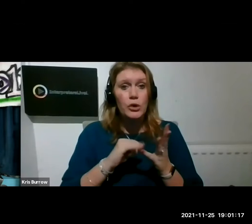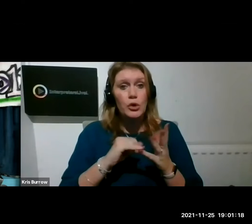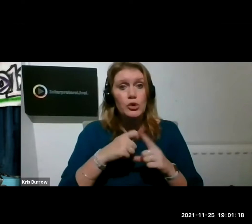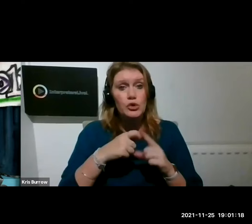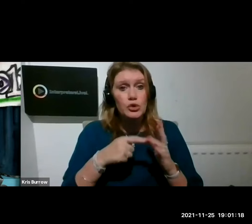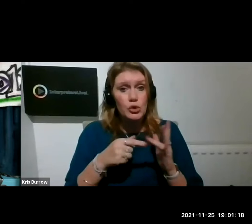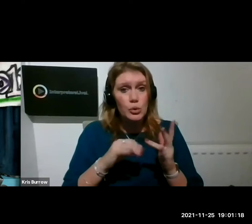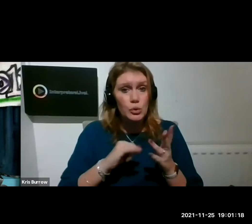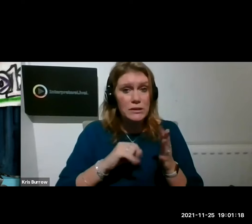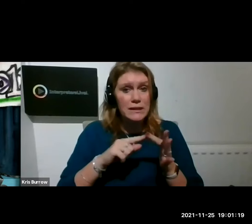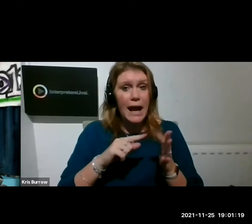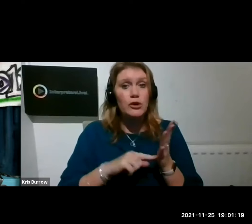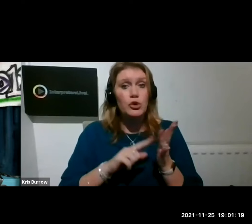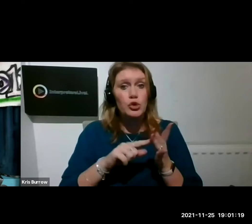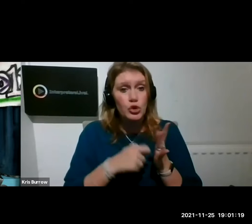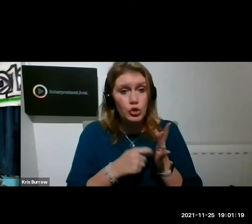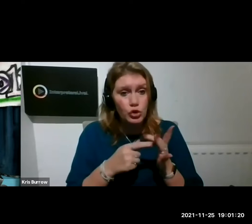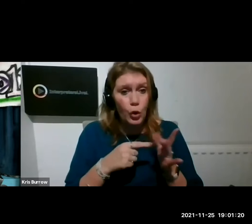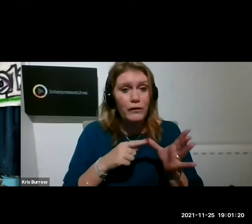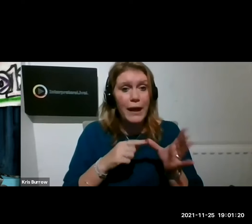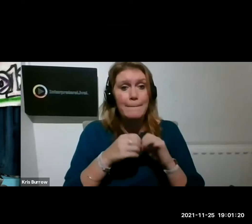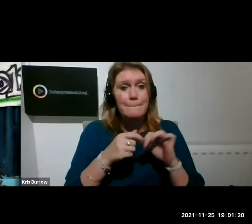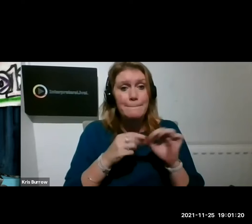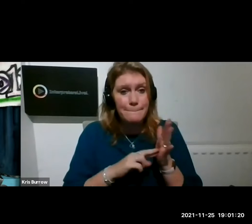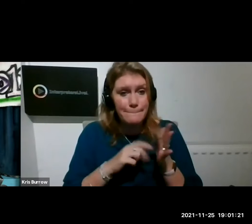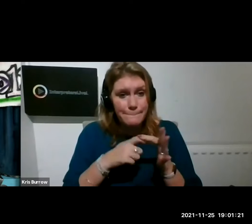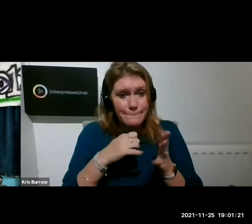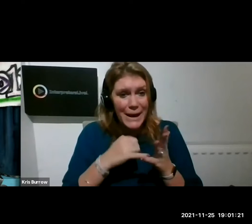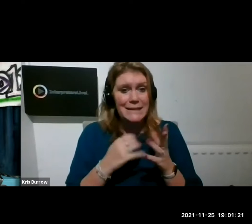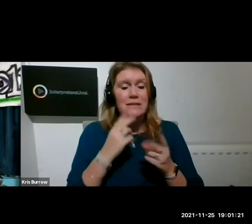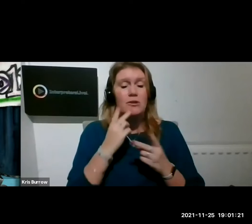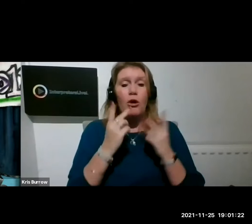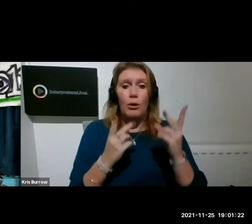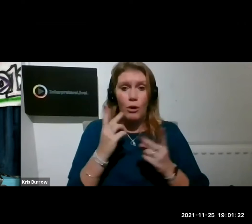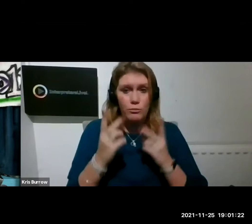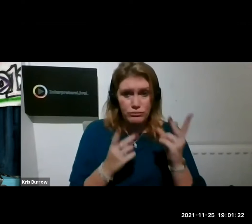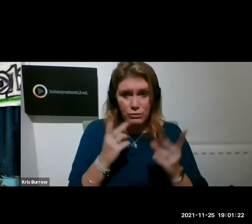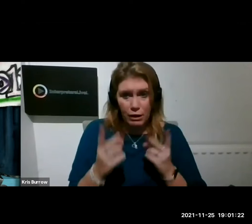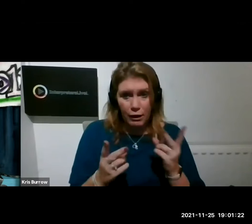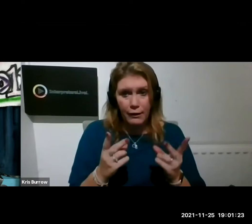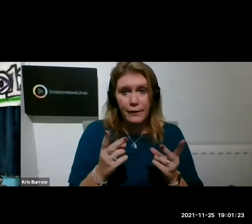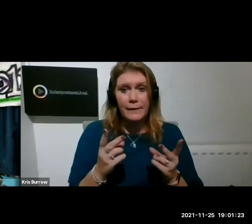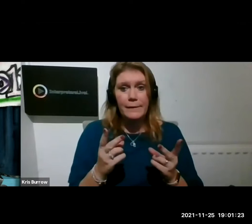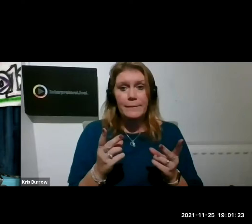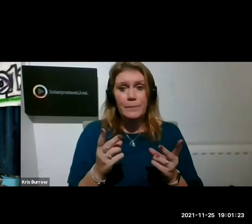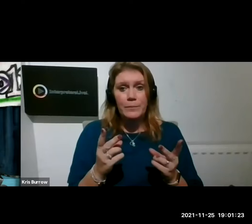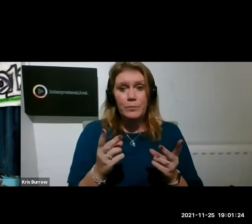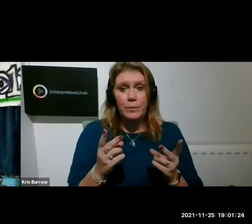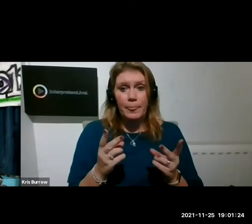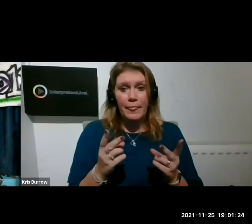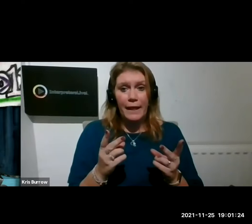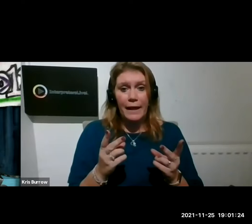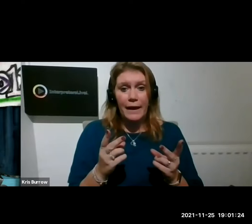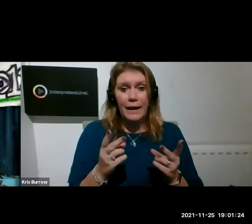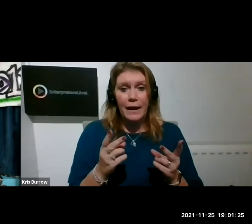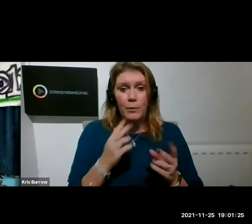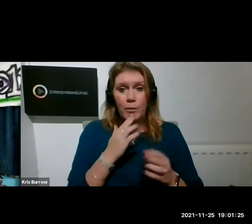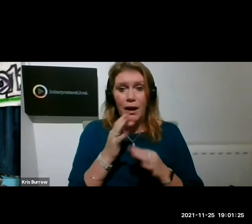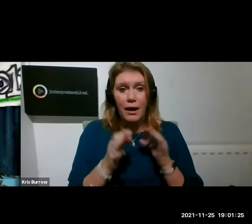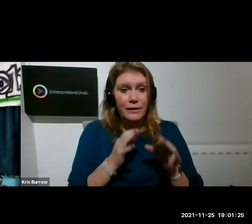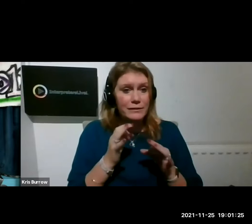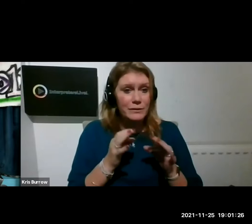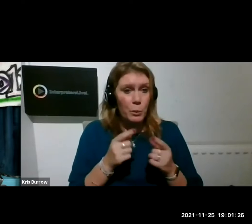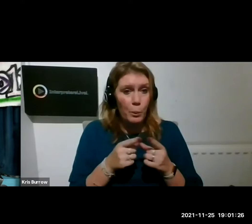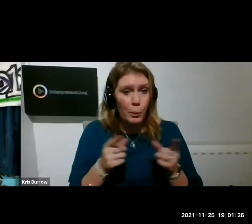We ask these questions of everyone, and I have to almost have a double take there, as you could probably tell, because I'm